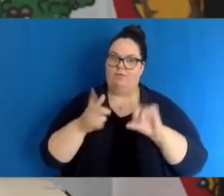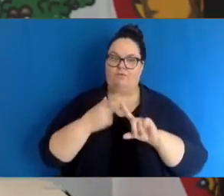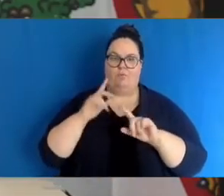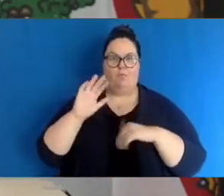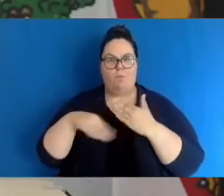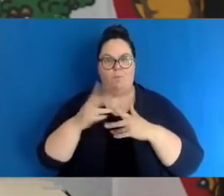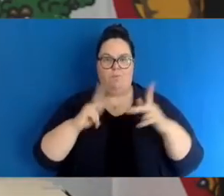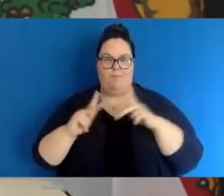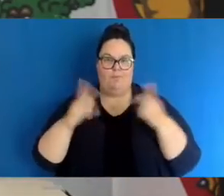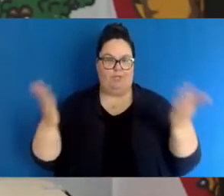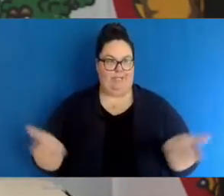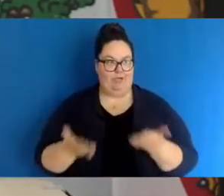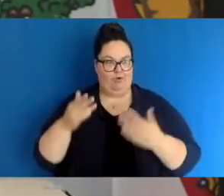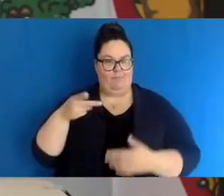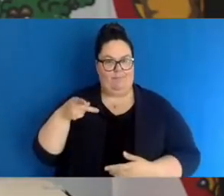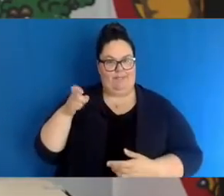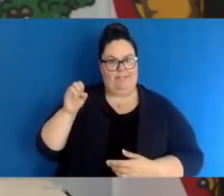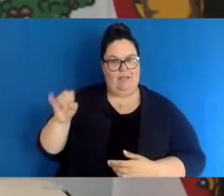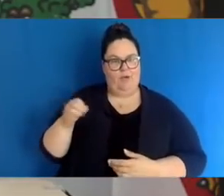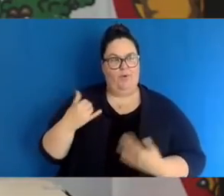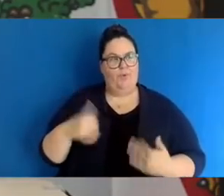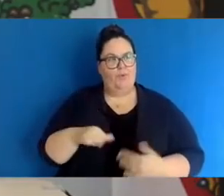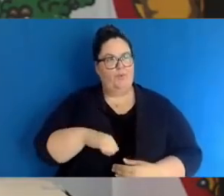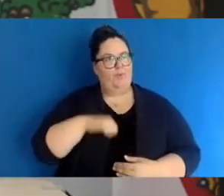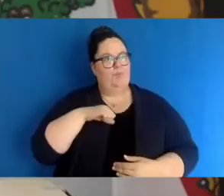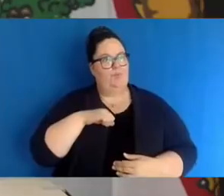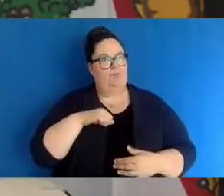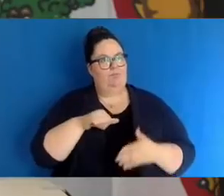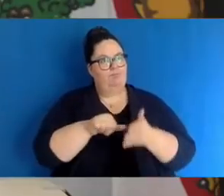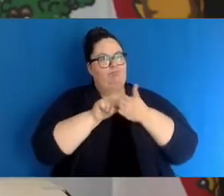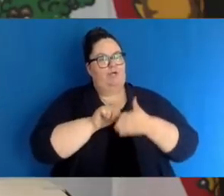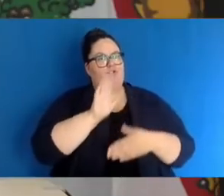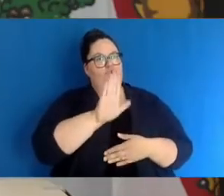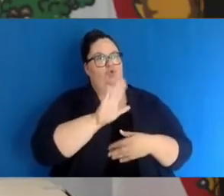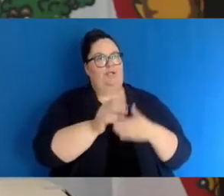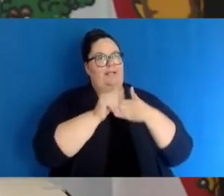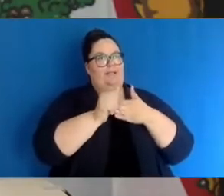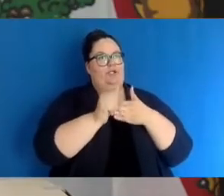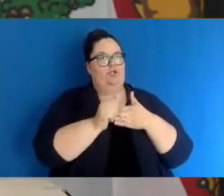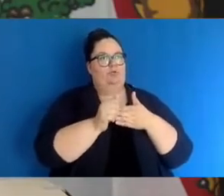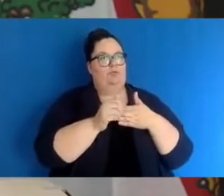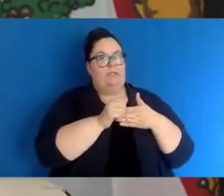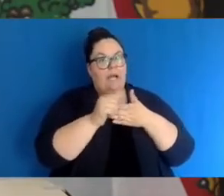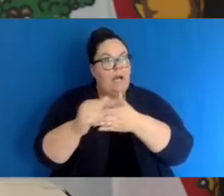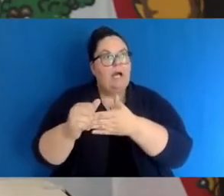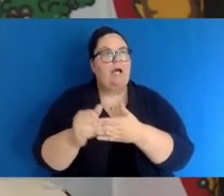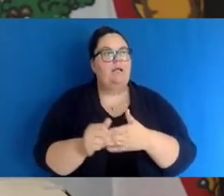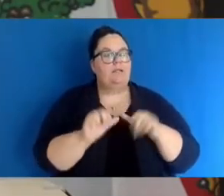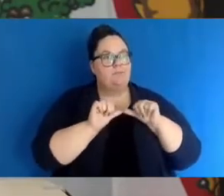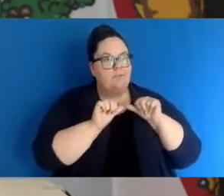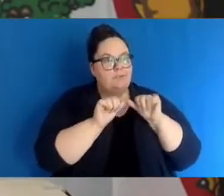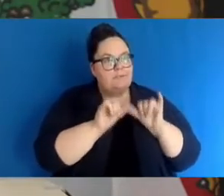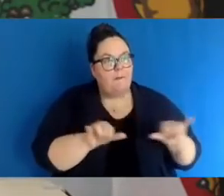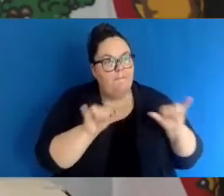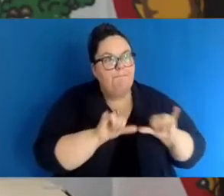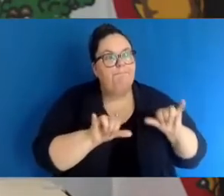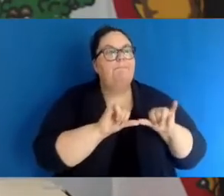just how impressive your leadership has been. It's been consistent, it's